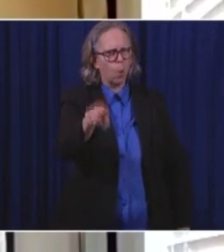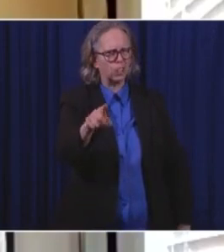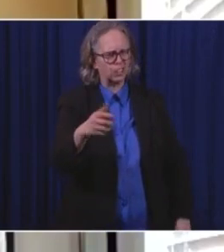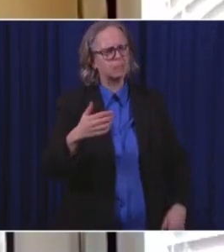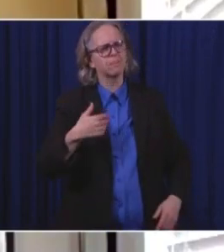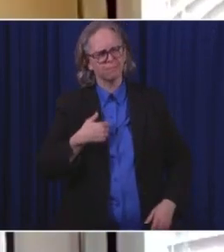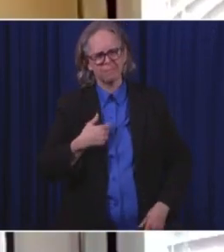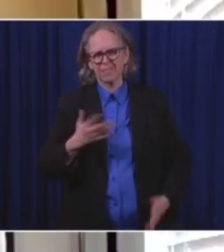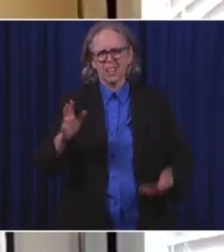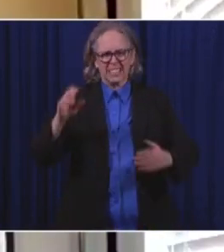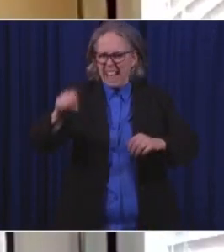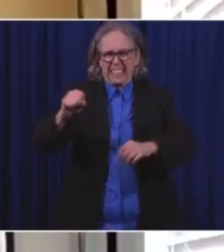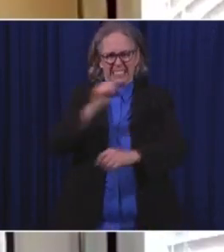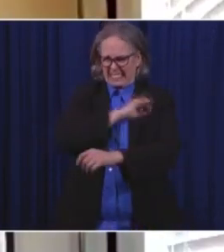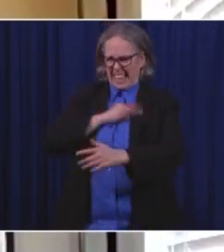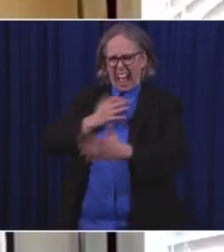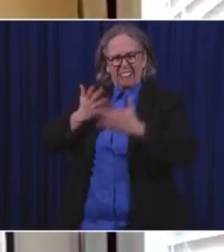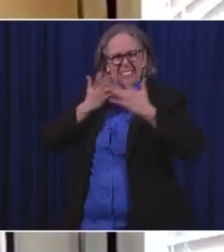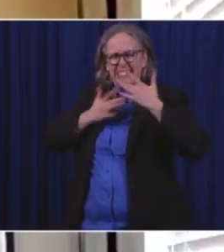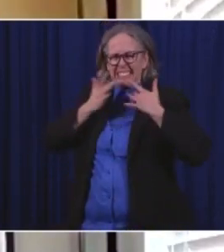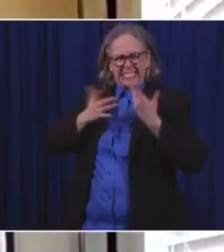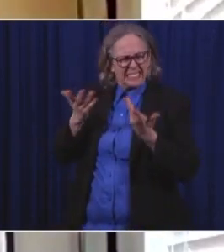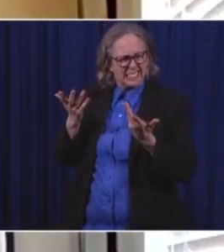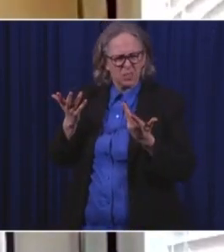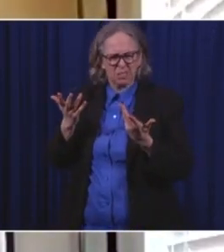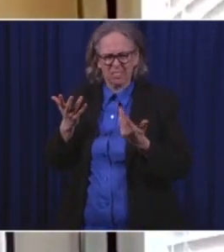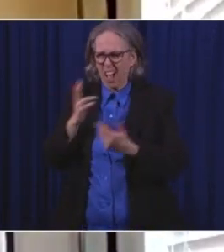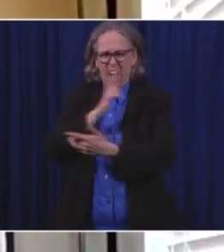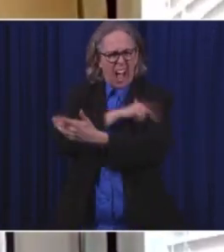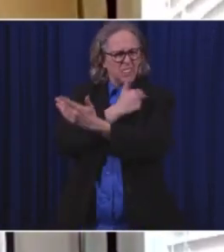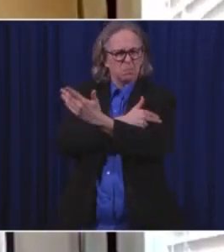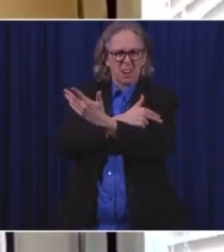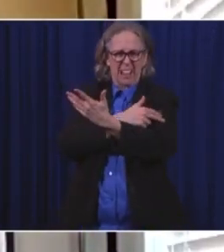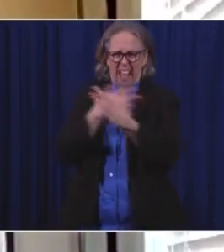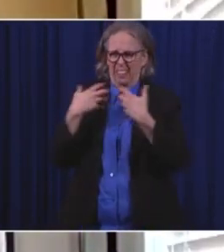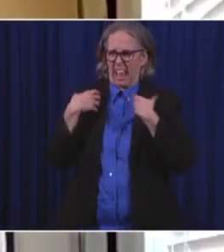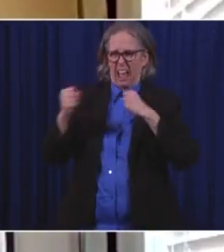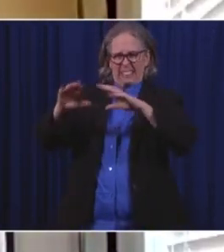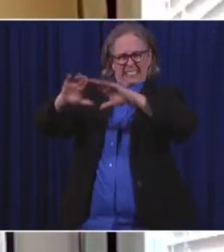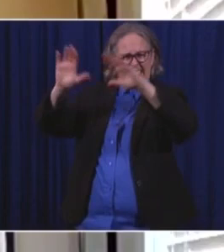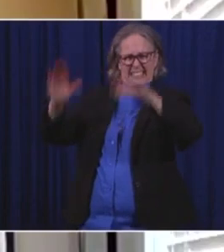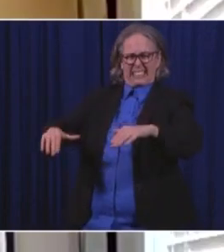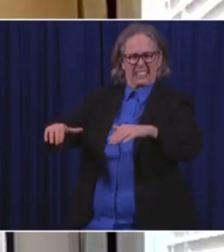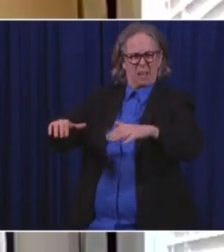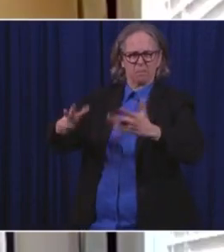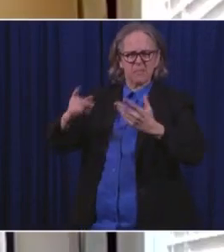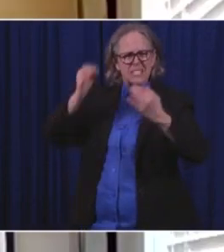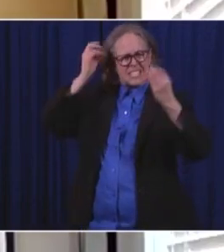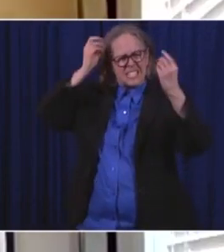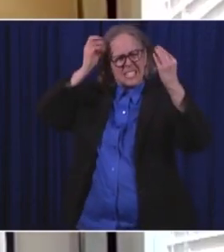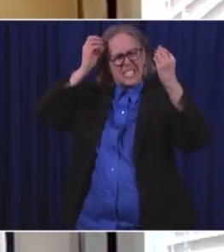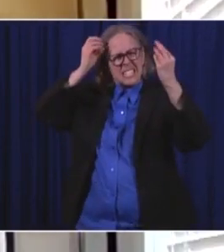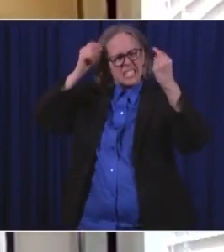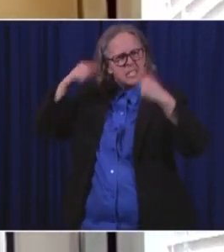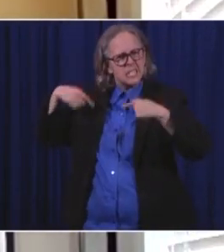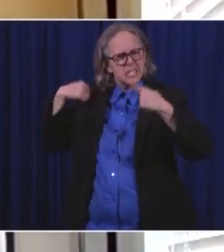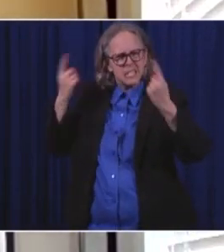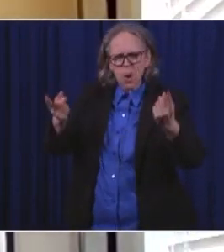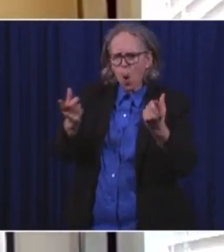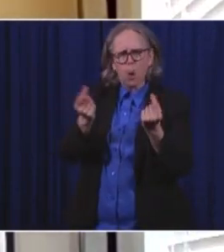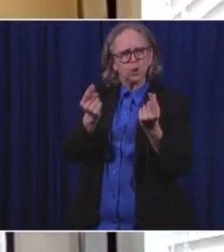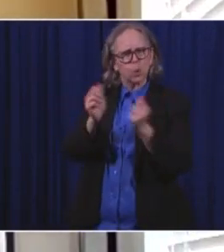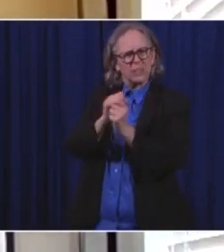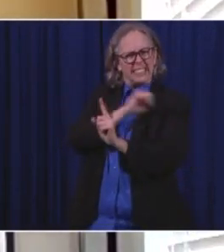our hospitals and health systems have been looking at from the beginning of the pandemic. You know, early on, the issue really was